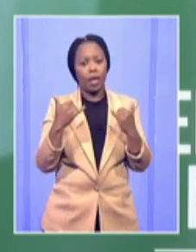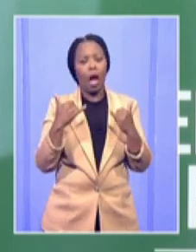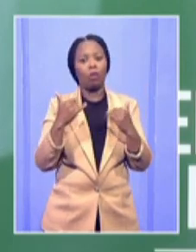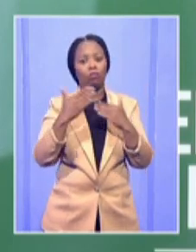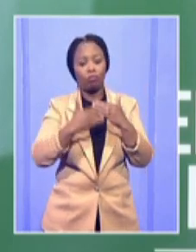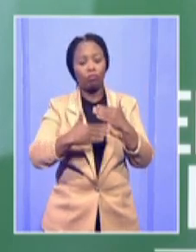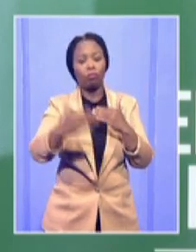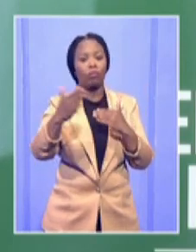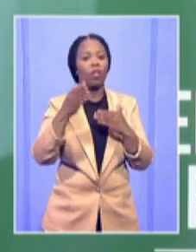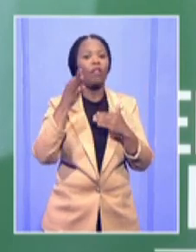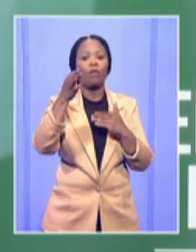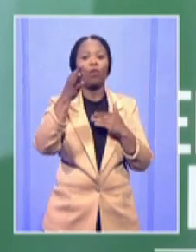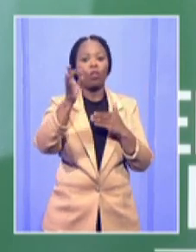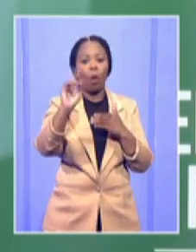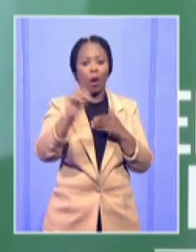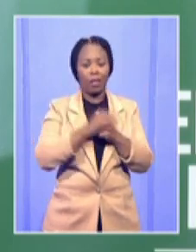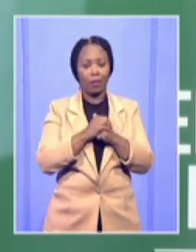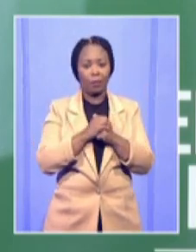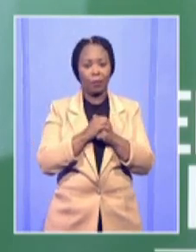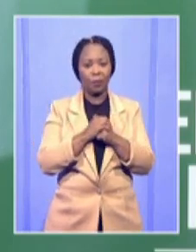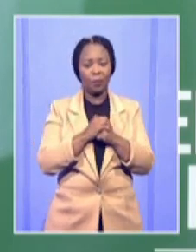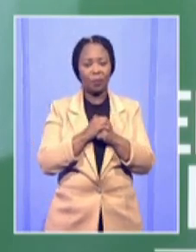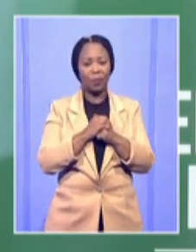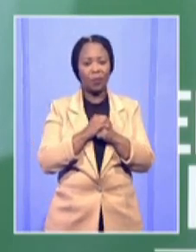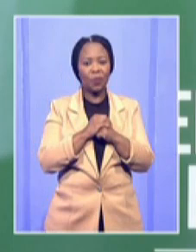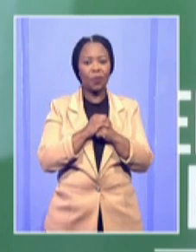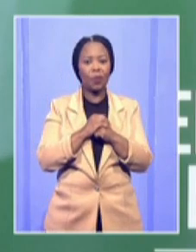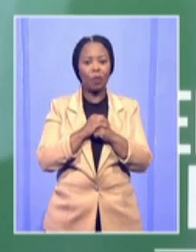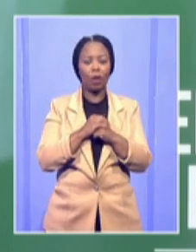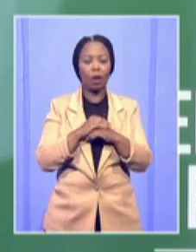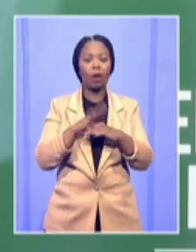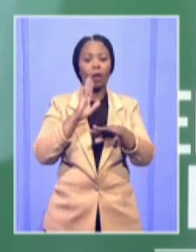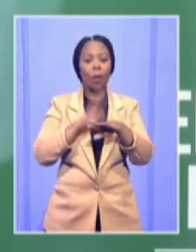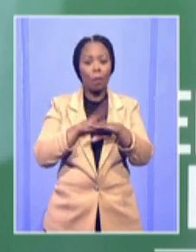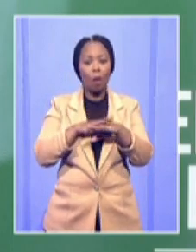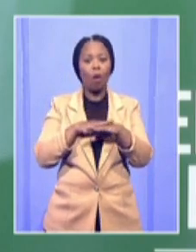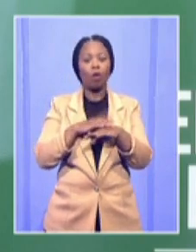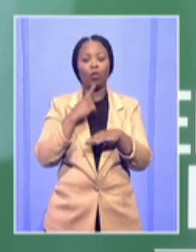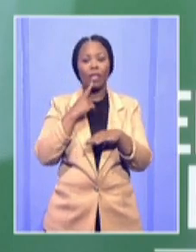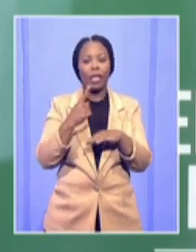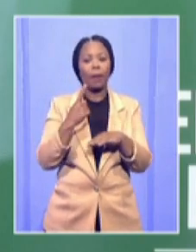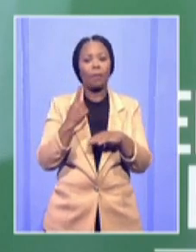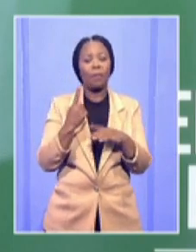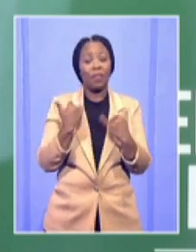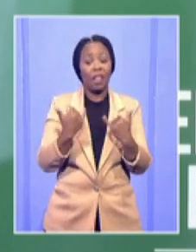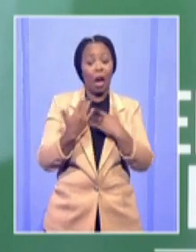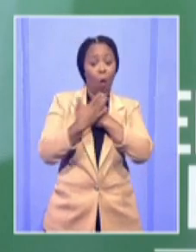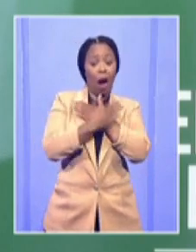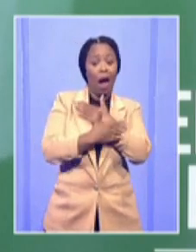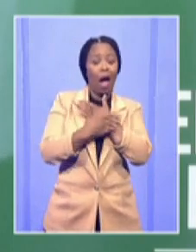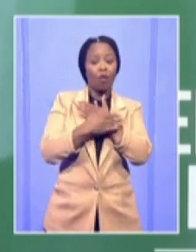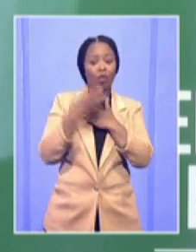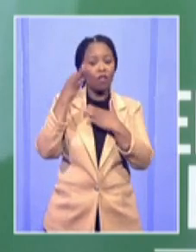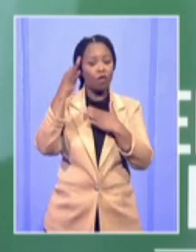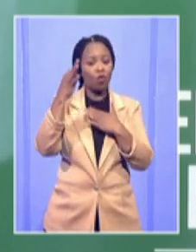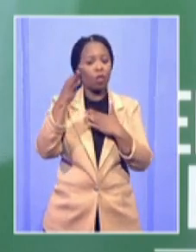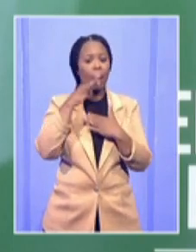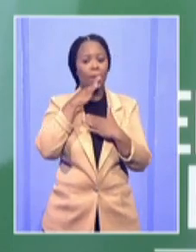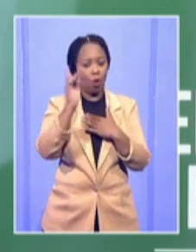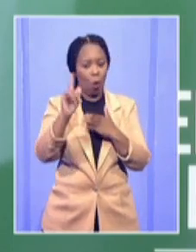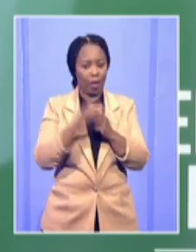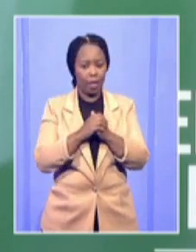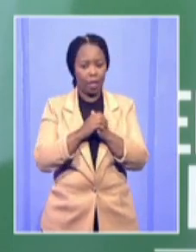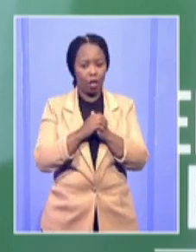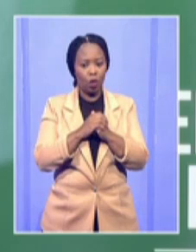future, and we need to be looking at what does it mean for the future that the country lives with COVID. So those are the